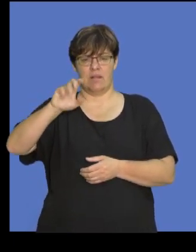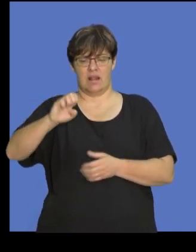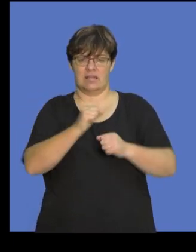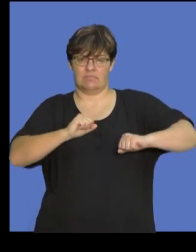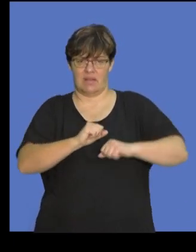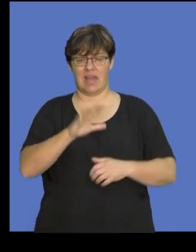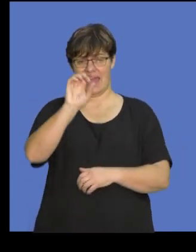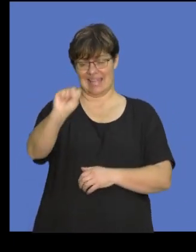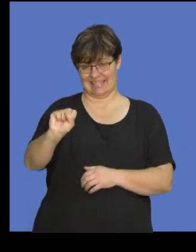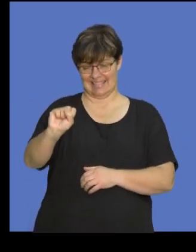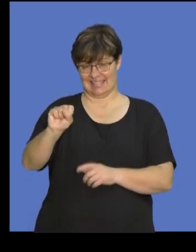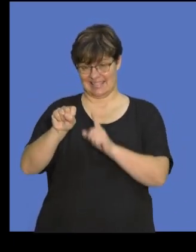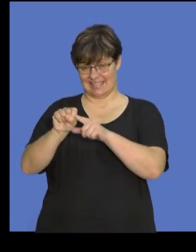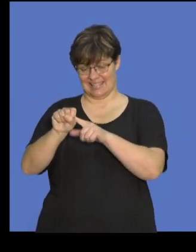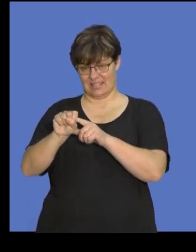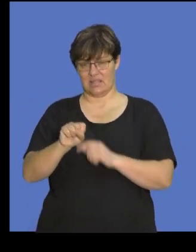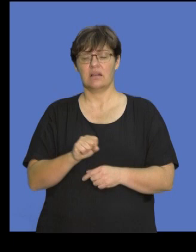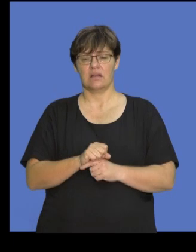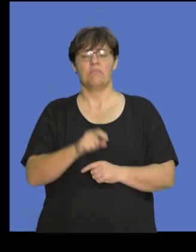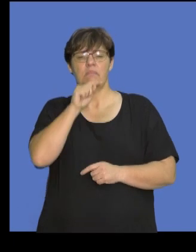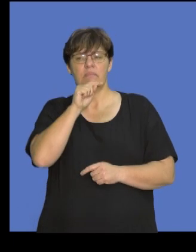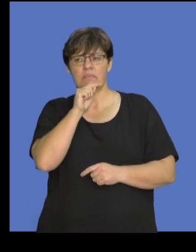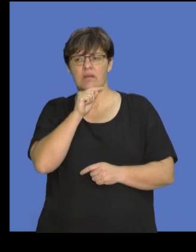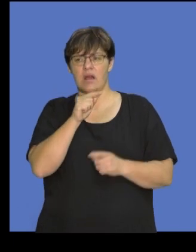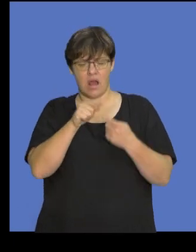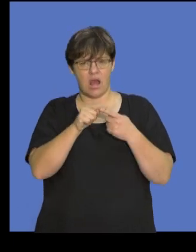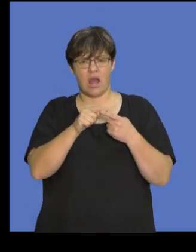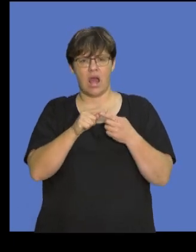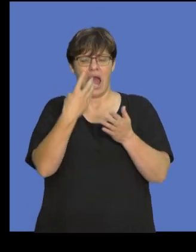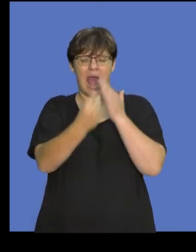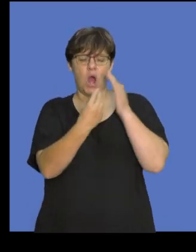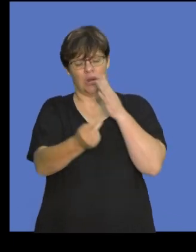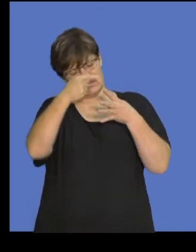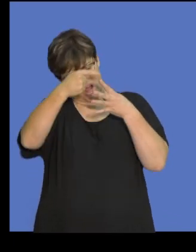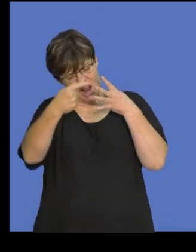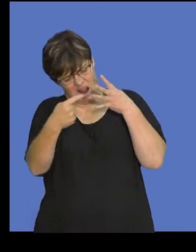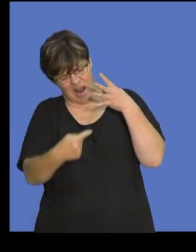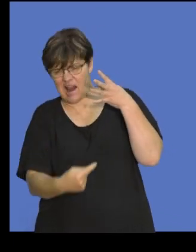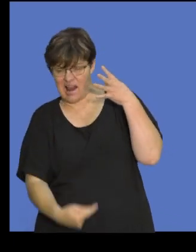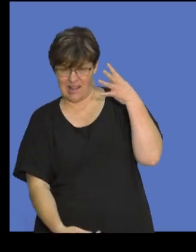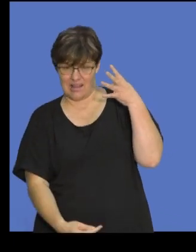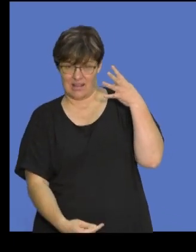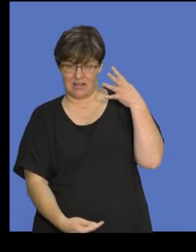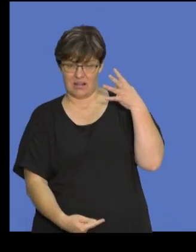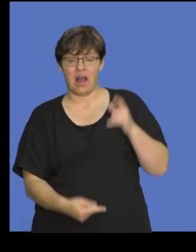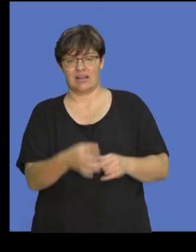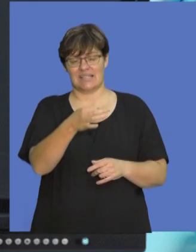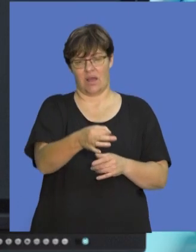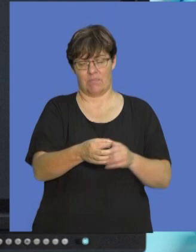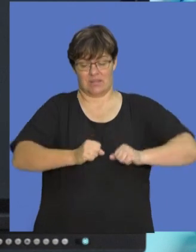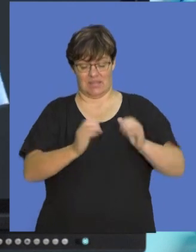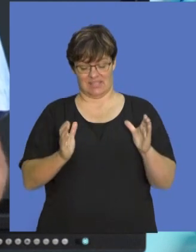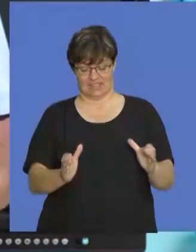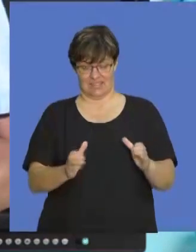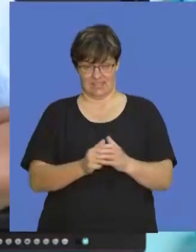symbol S for sample. And it tells us it's all the outcomes are resting in the